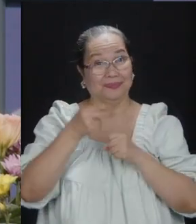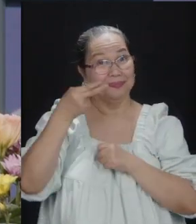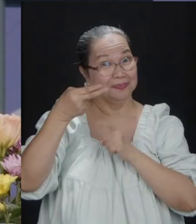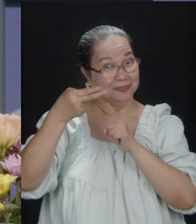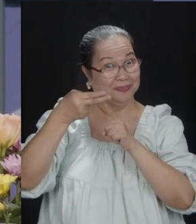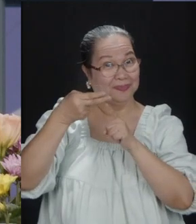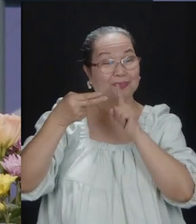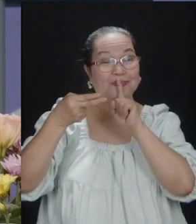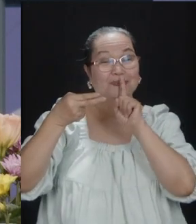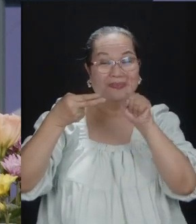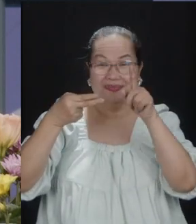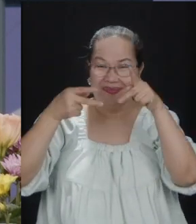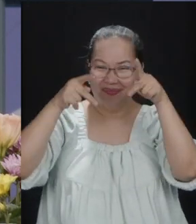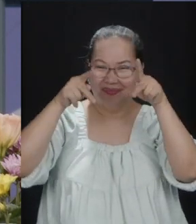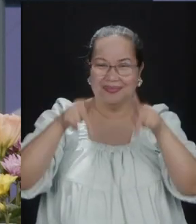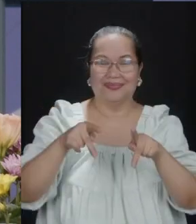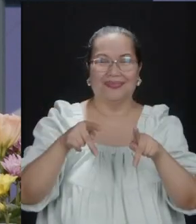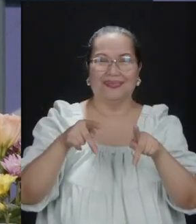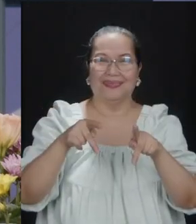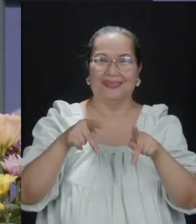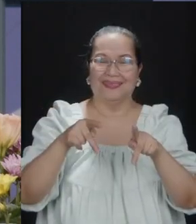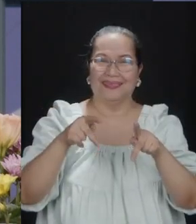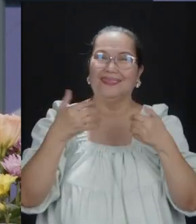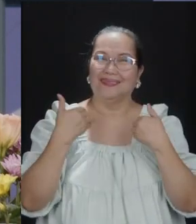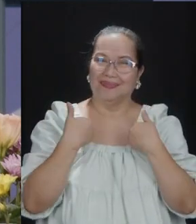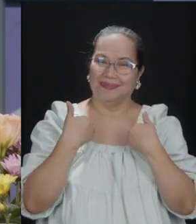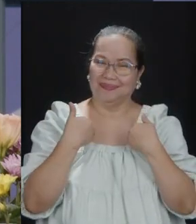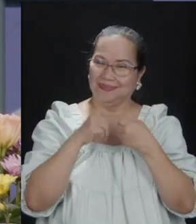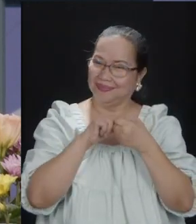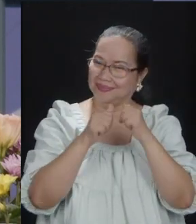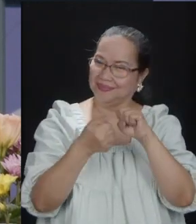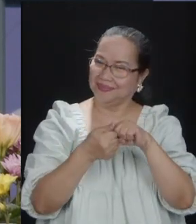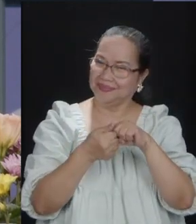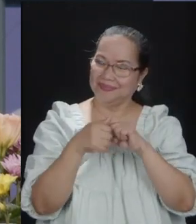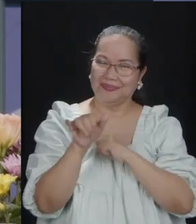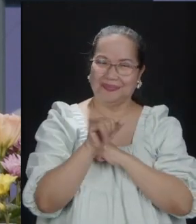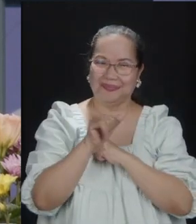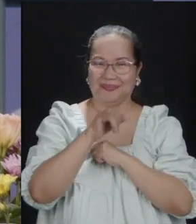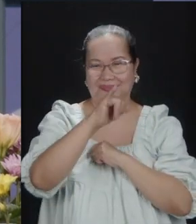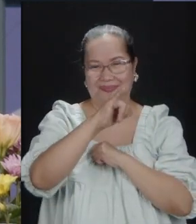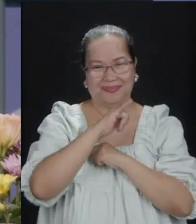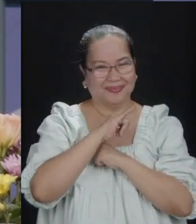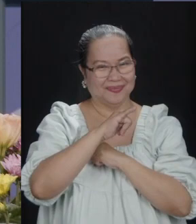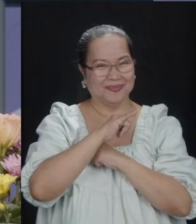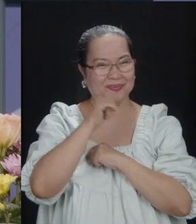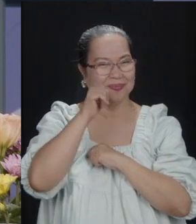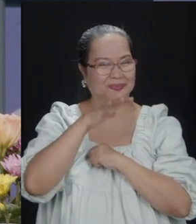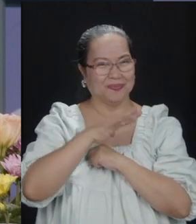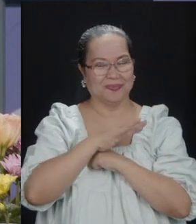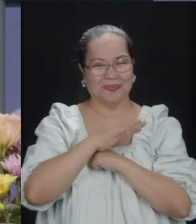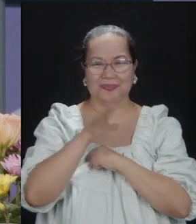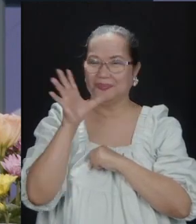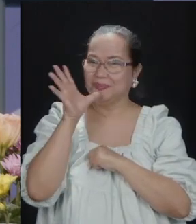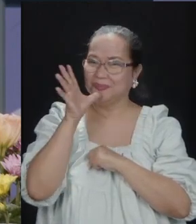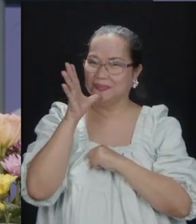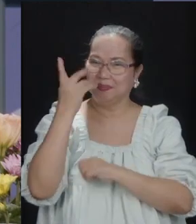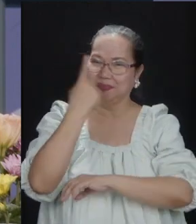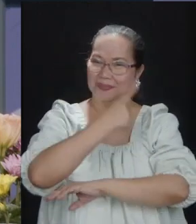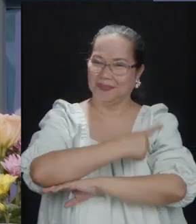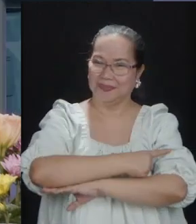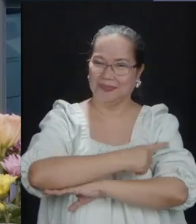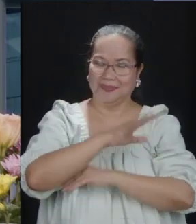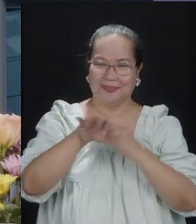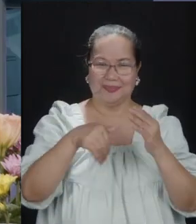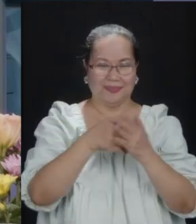real person. She had problems just like us, women, and mothers today. So let's look